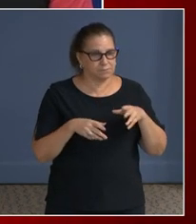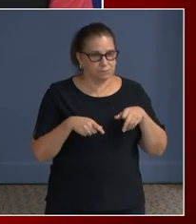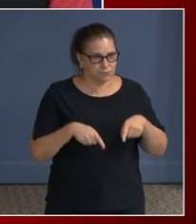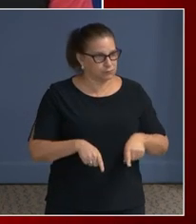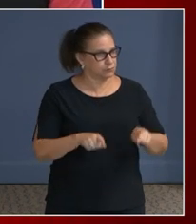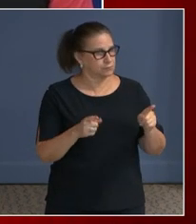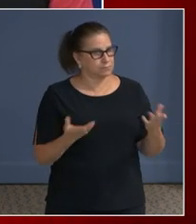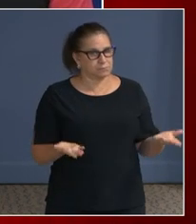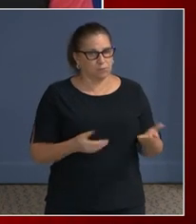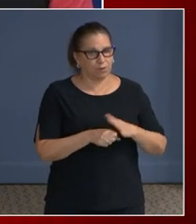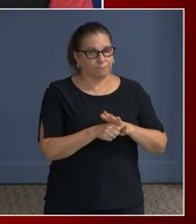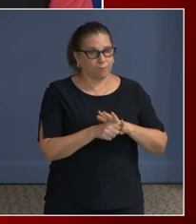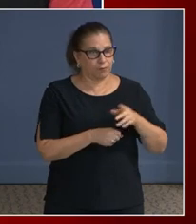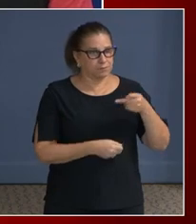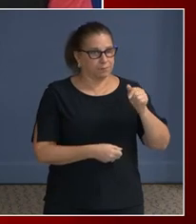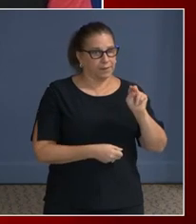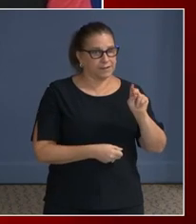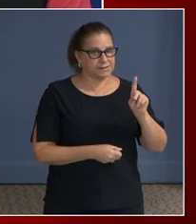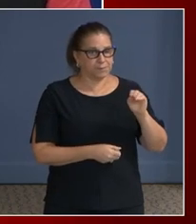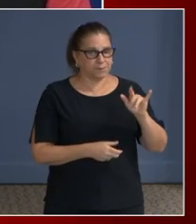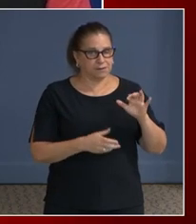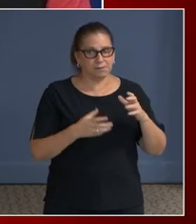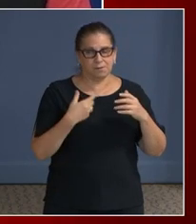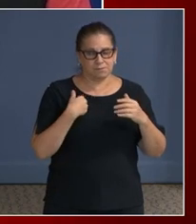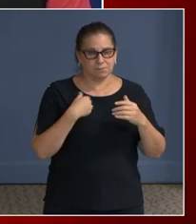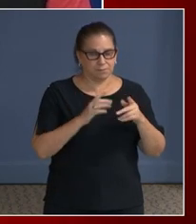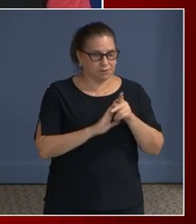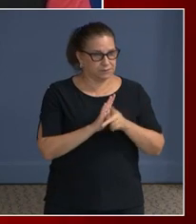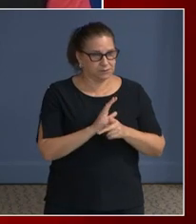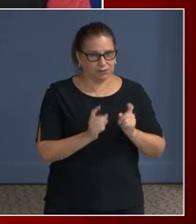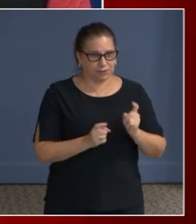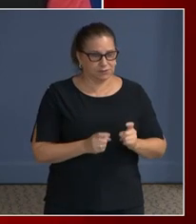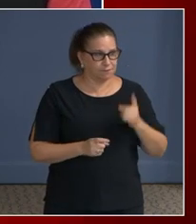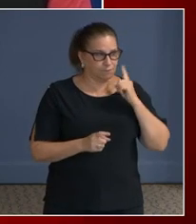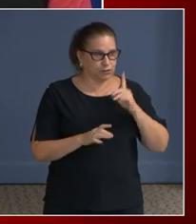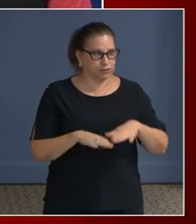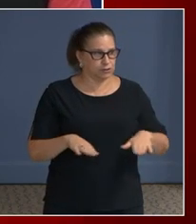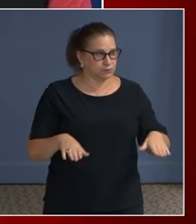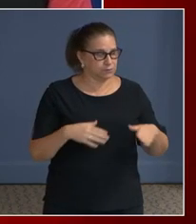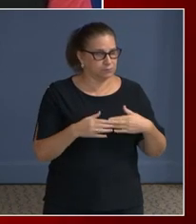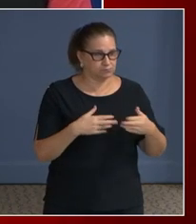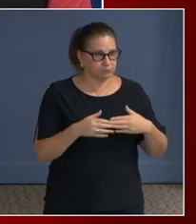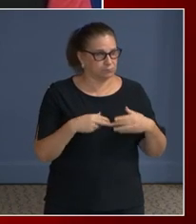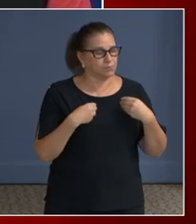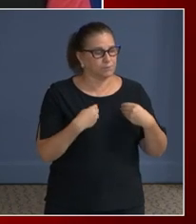be surprised if there was some adjustment to the services for children too.